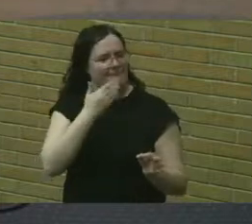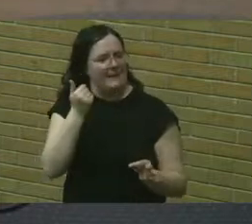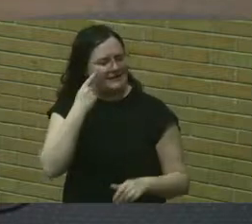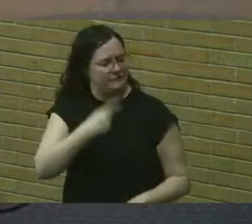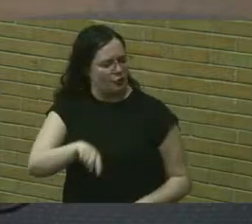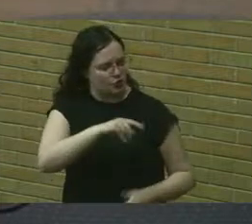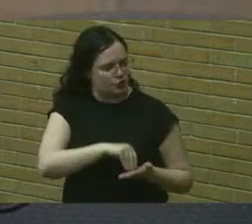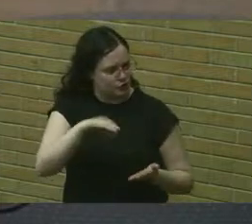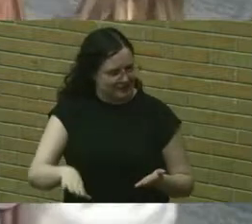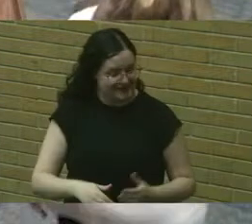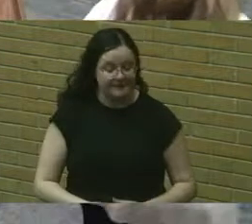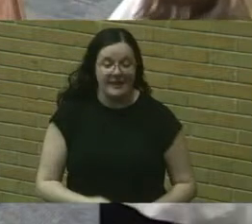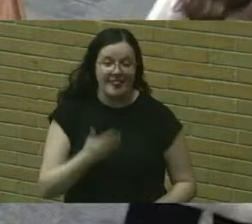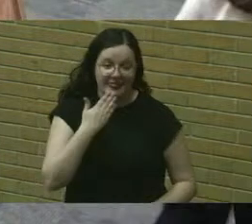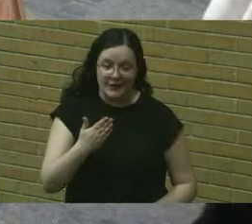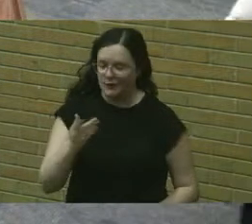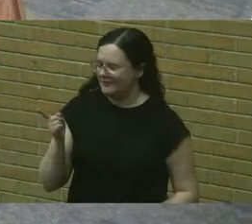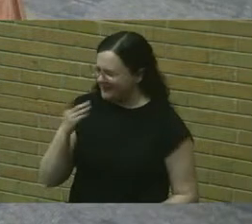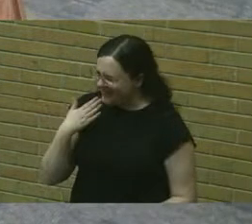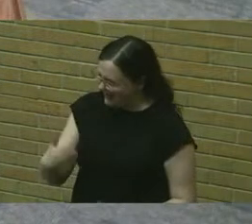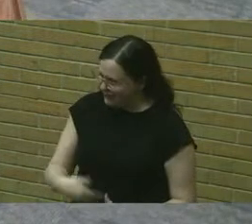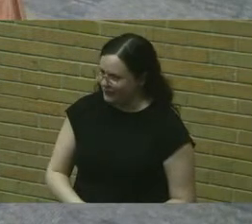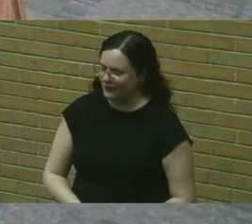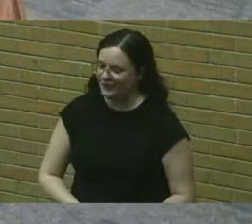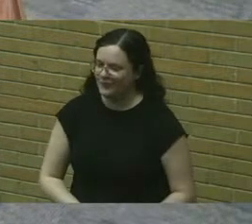Thank you. Thank you.